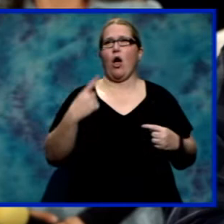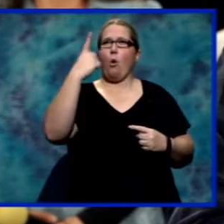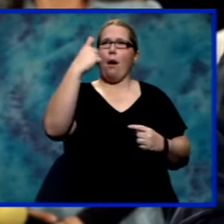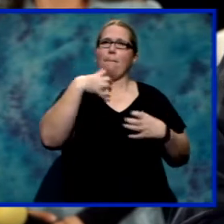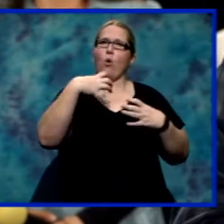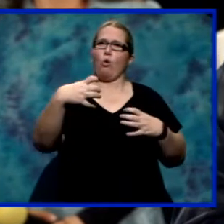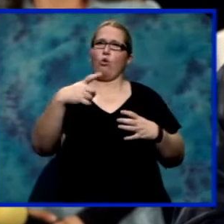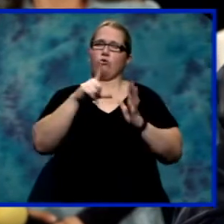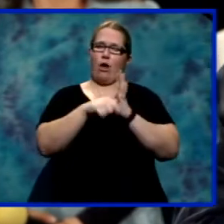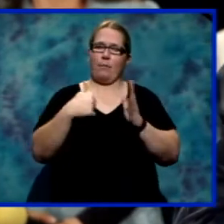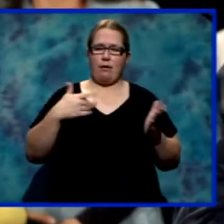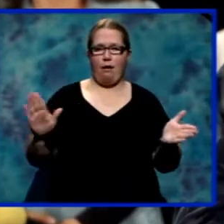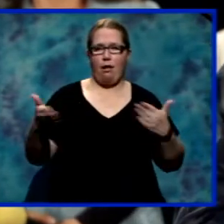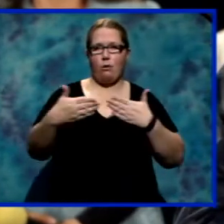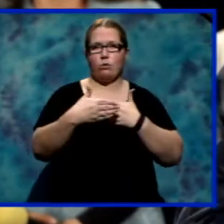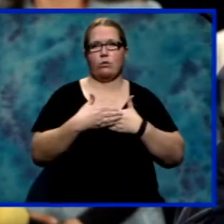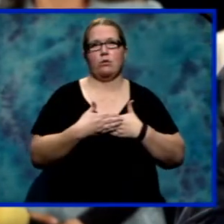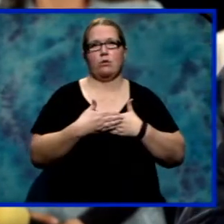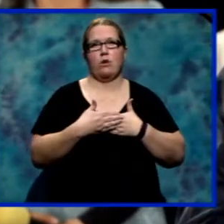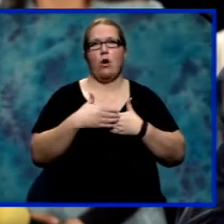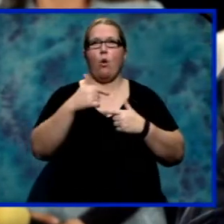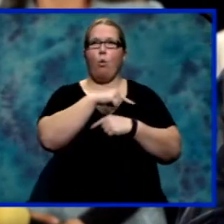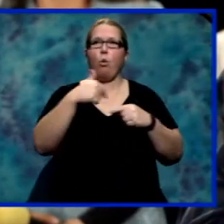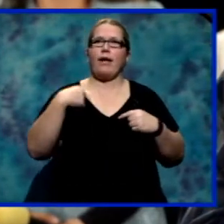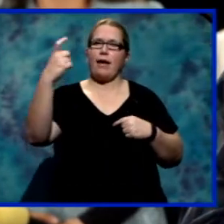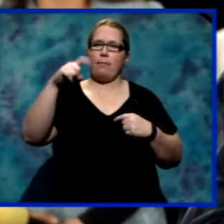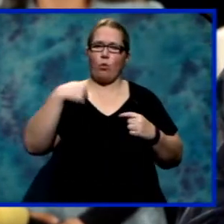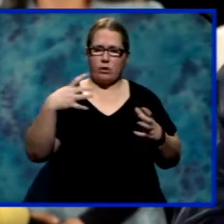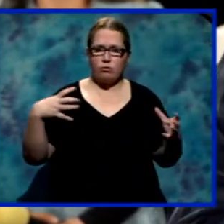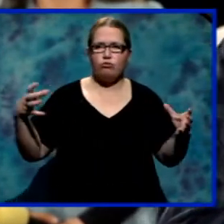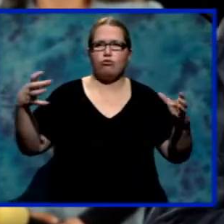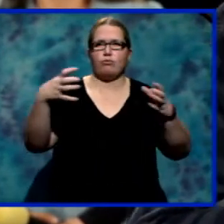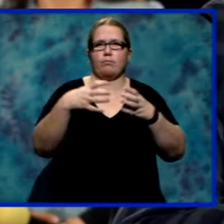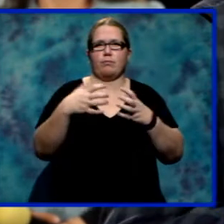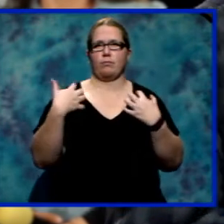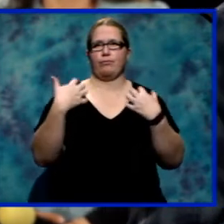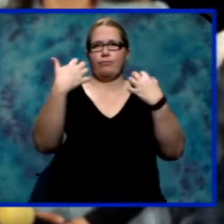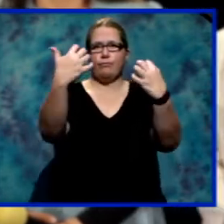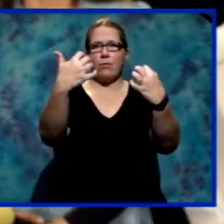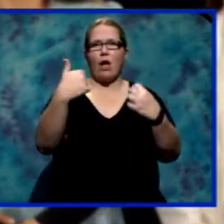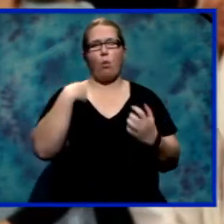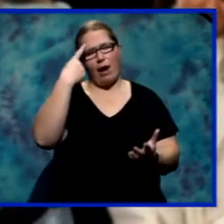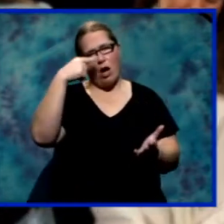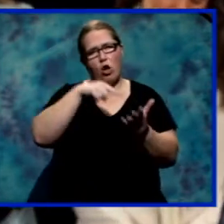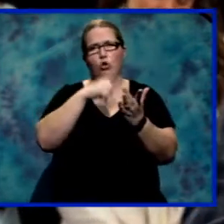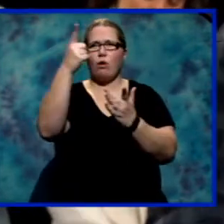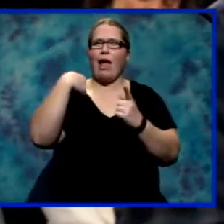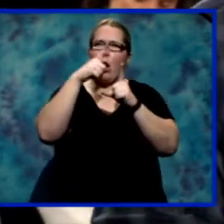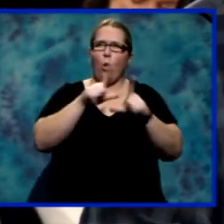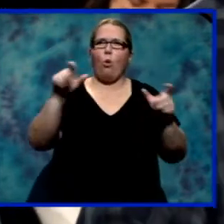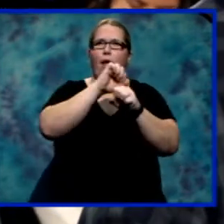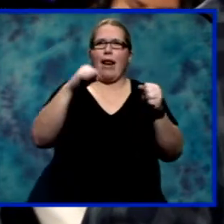as I close, we come before you as a congregation and we acknowledge you as our Lord and our